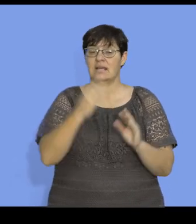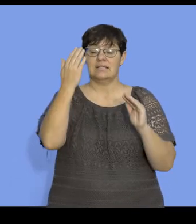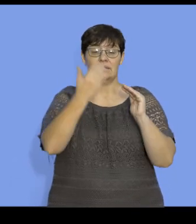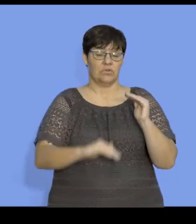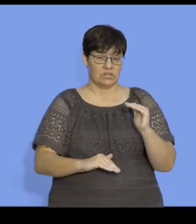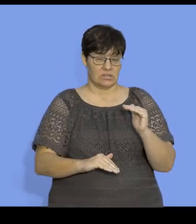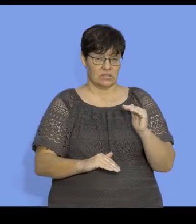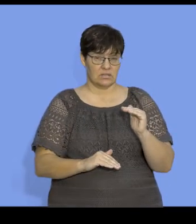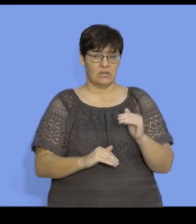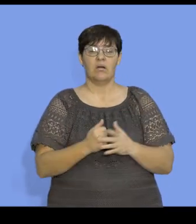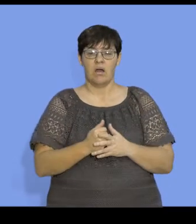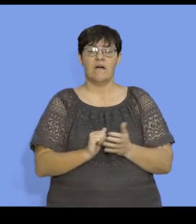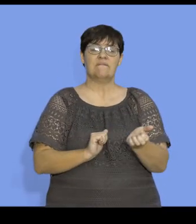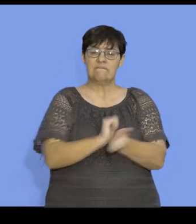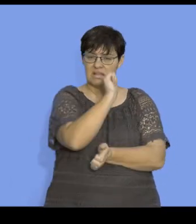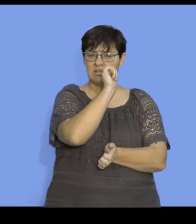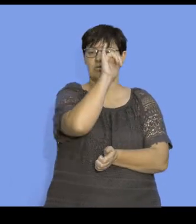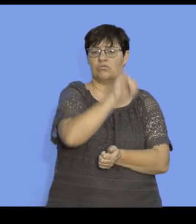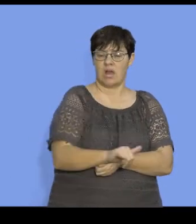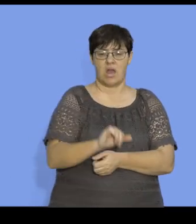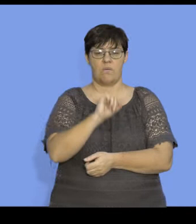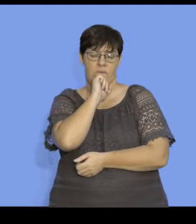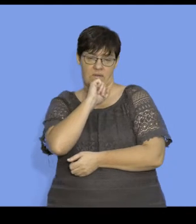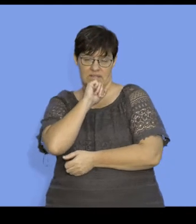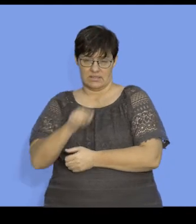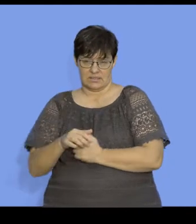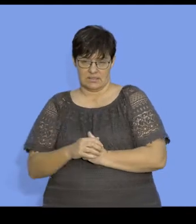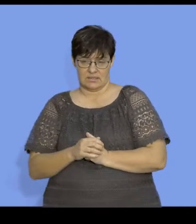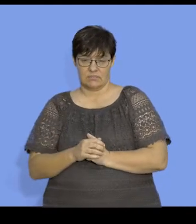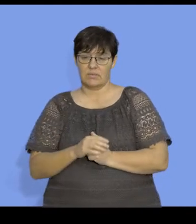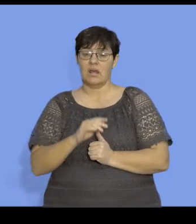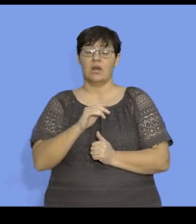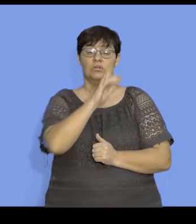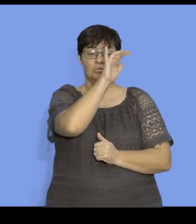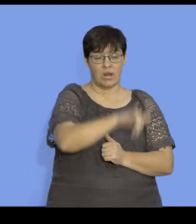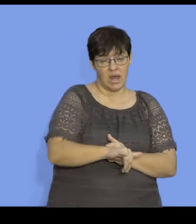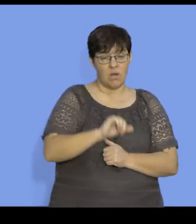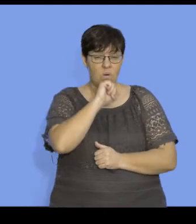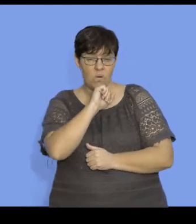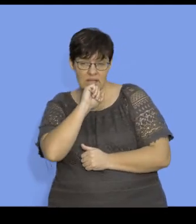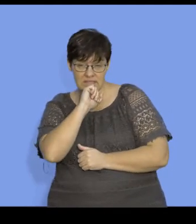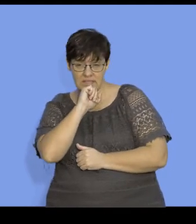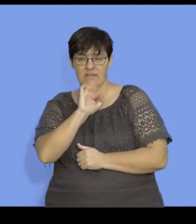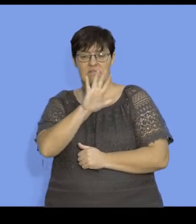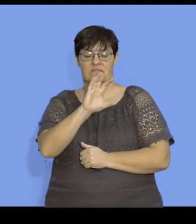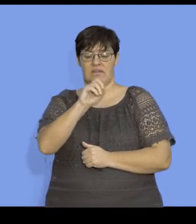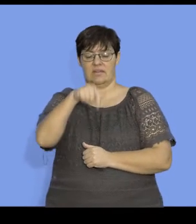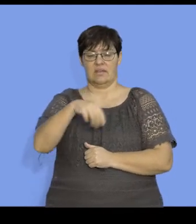depreciation will remain fixed for July and August. That means July and August is 50,000 Rand.